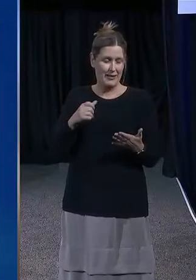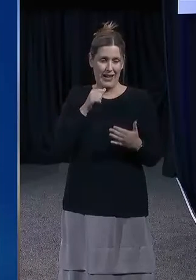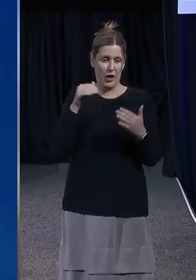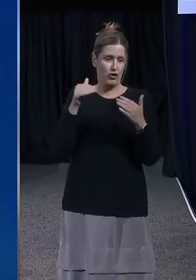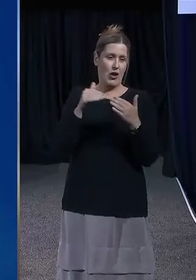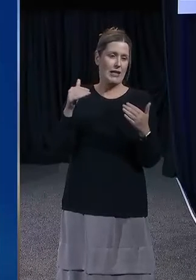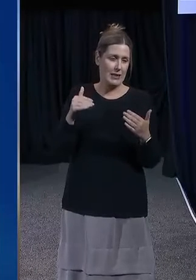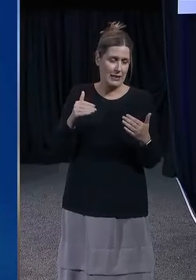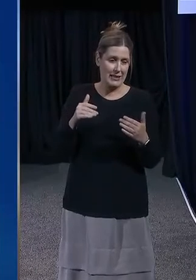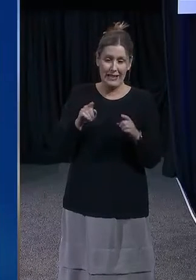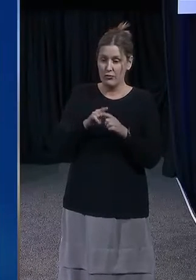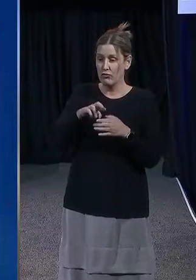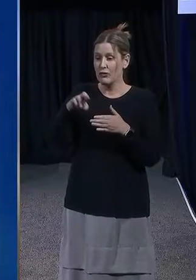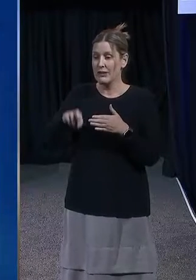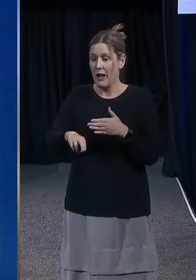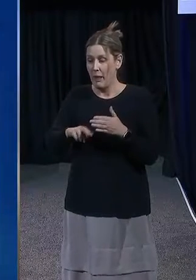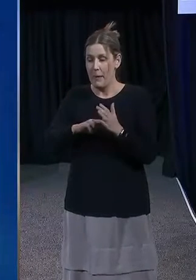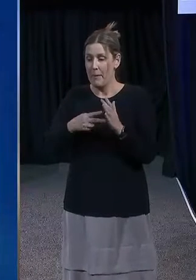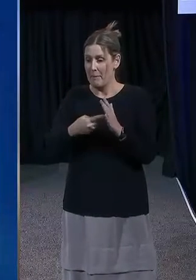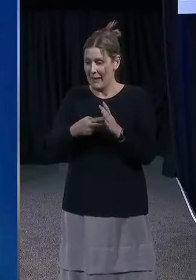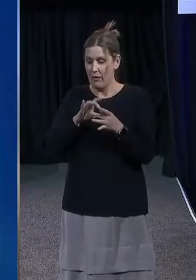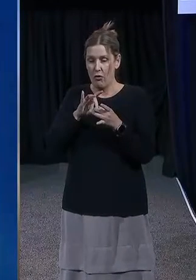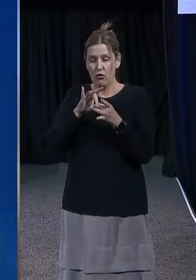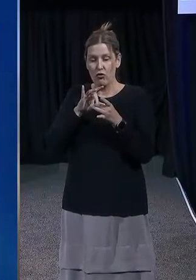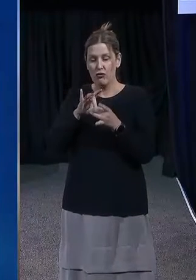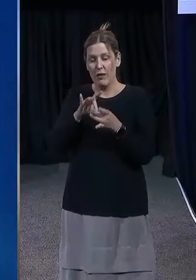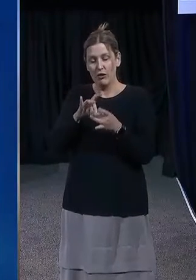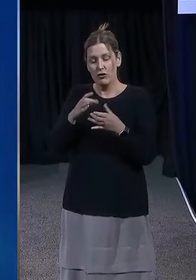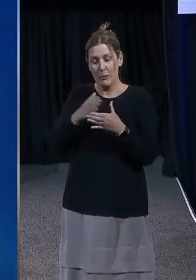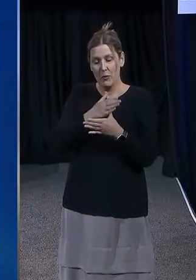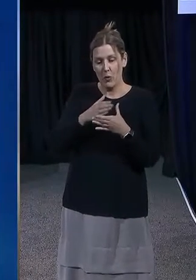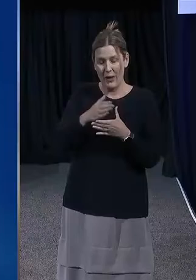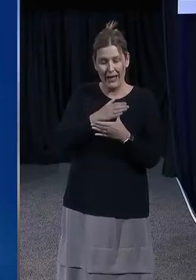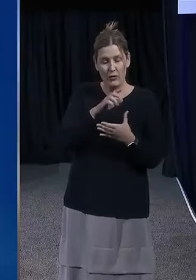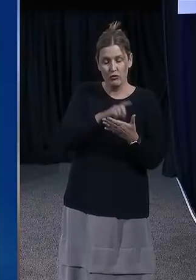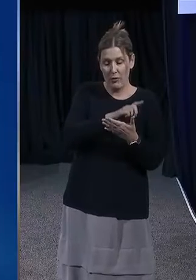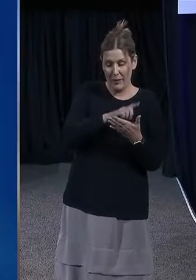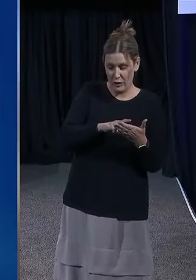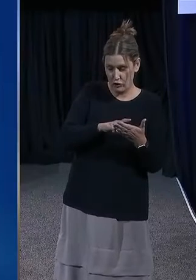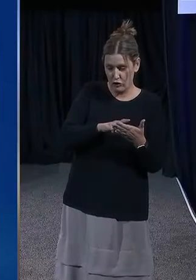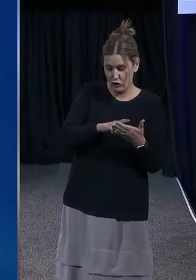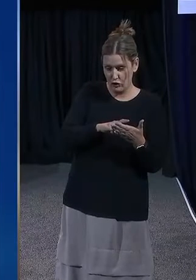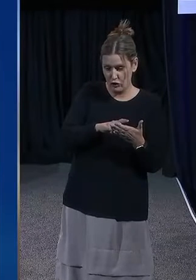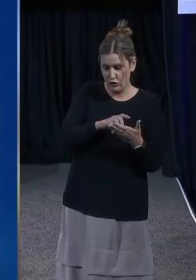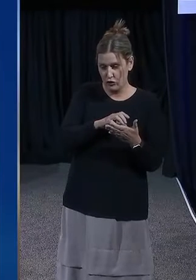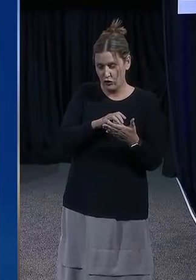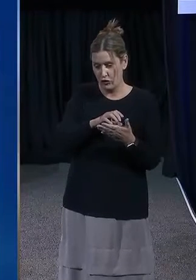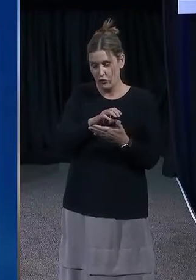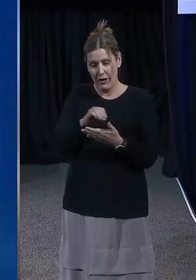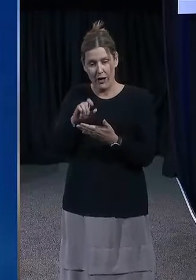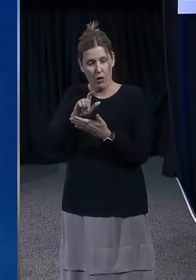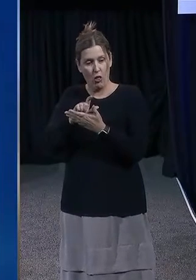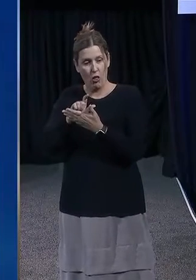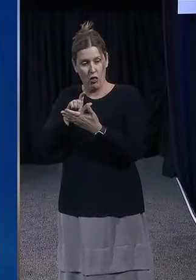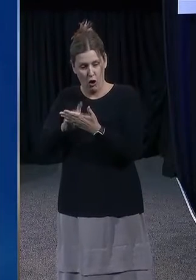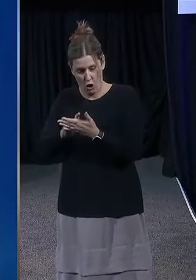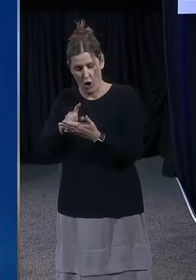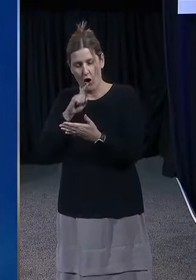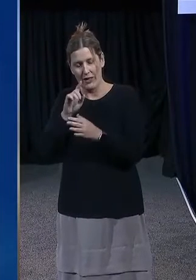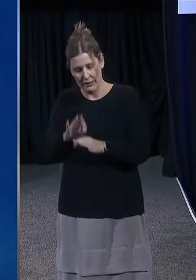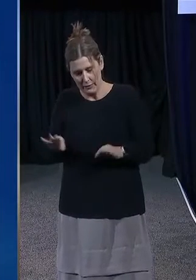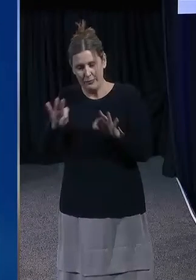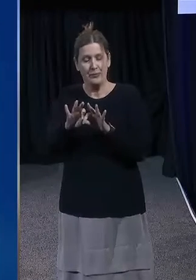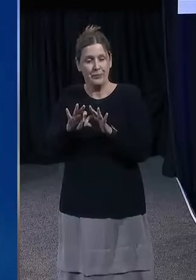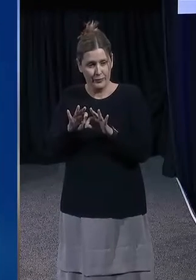And as a result, the relationship between discrimination and law is imperative.